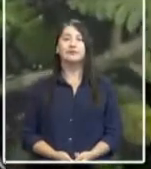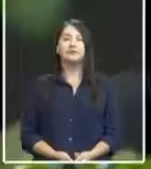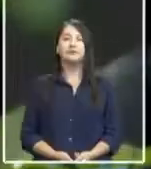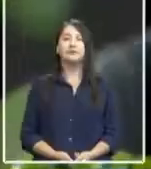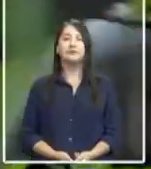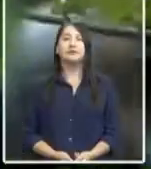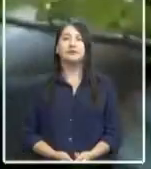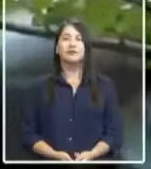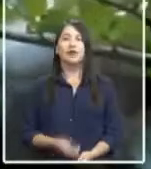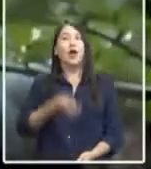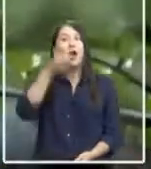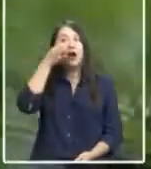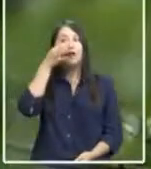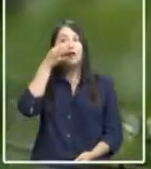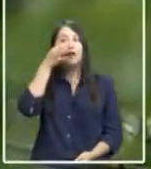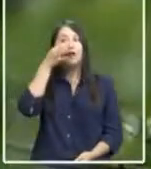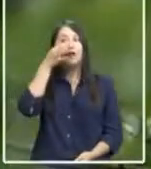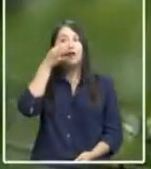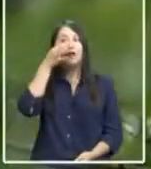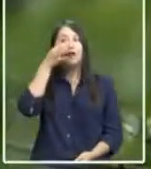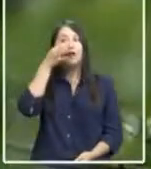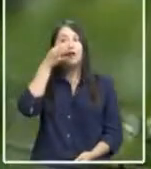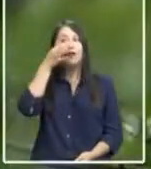Look here, also this